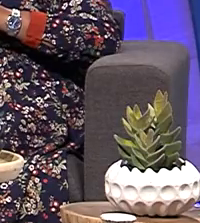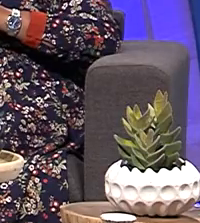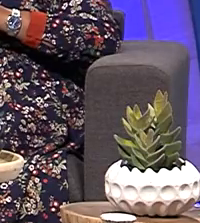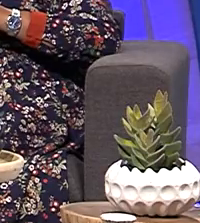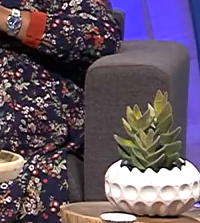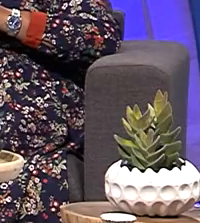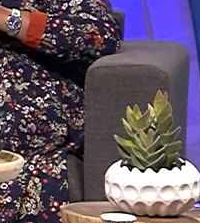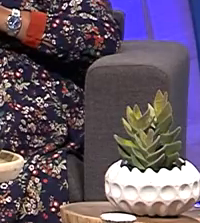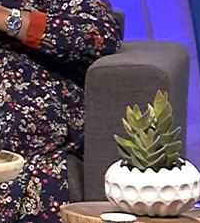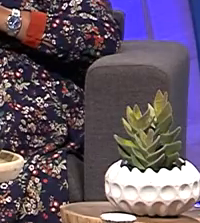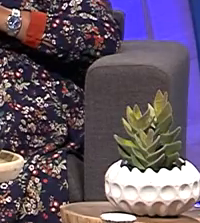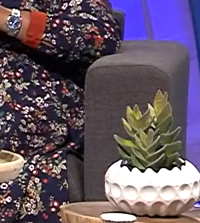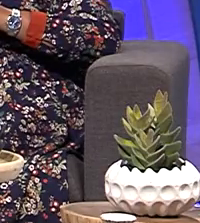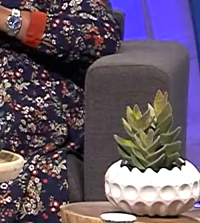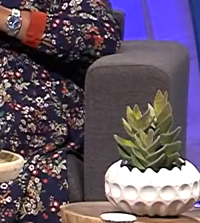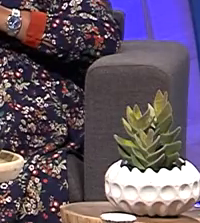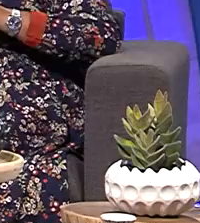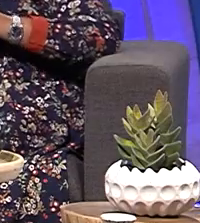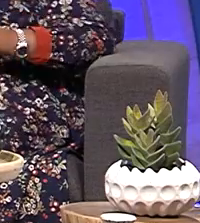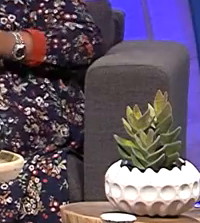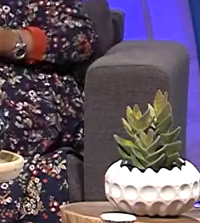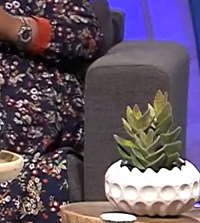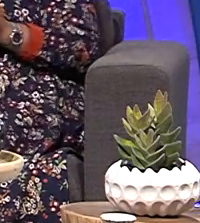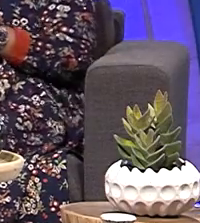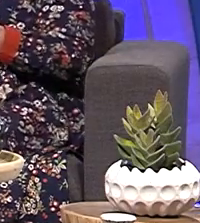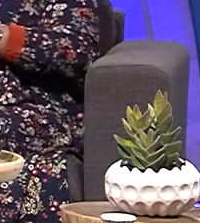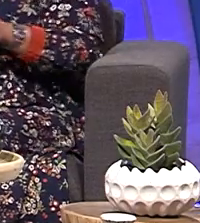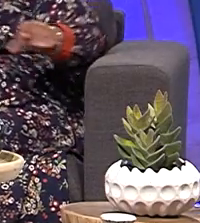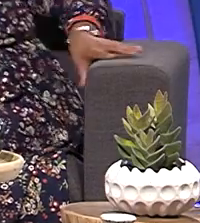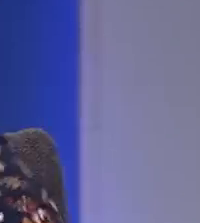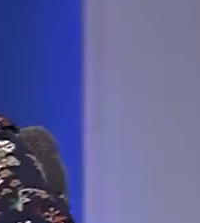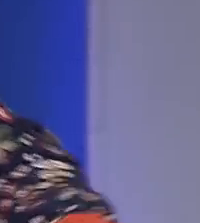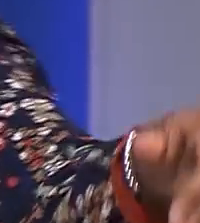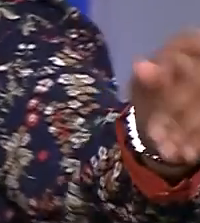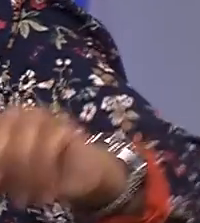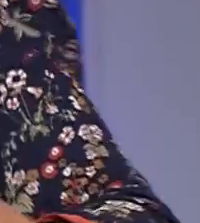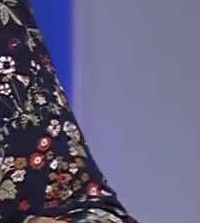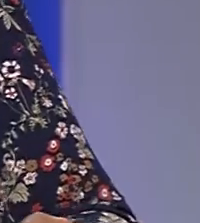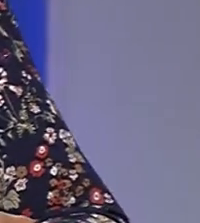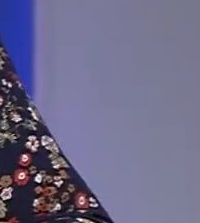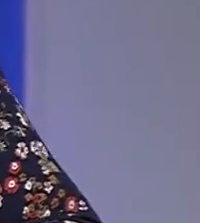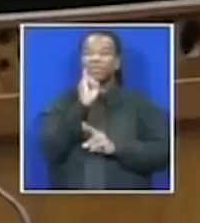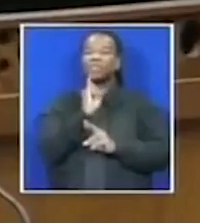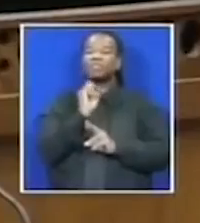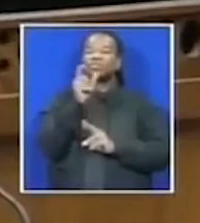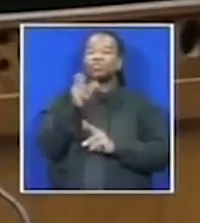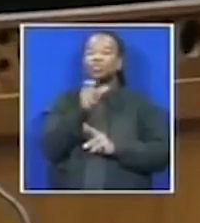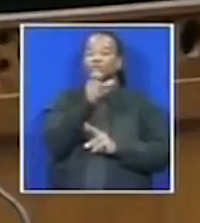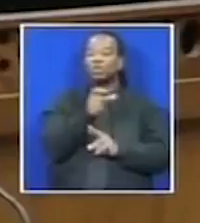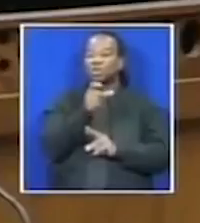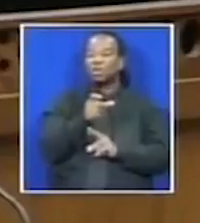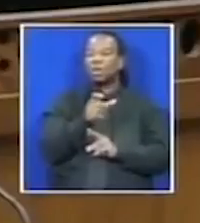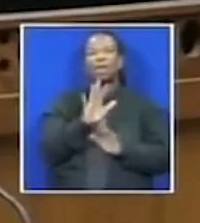within the leadership of the ANC, I'll rally behind them. Okay, let's check you out in Parliament. Roll it. The motion we're